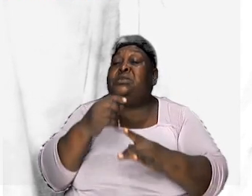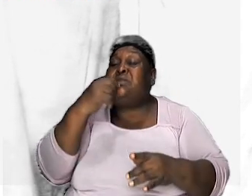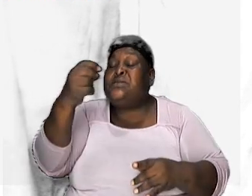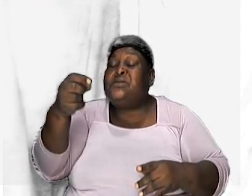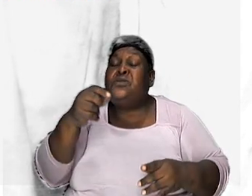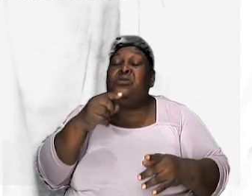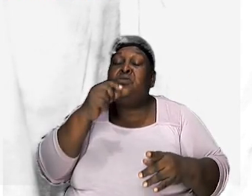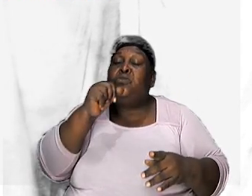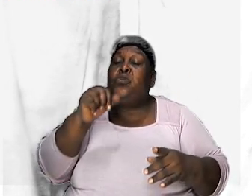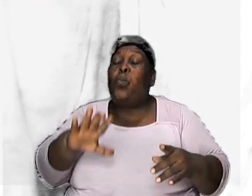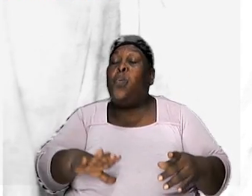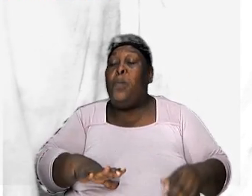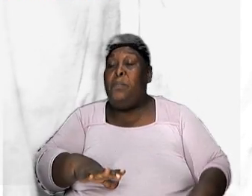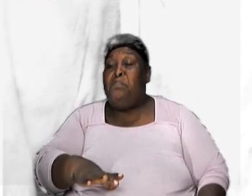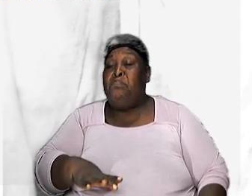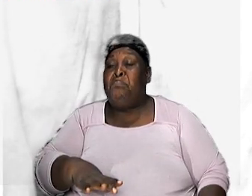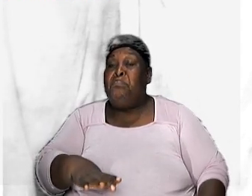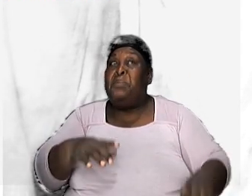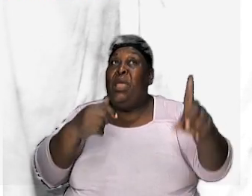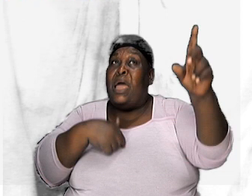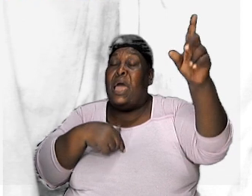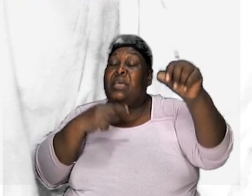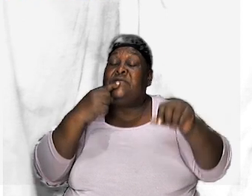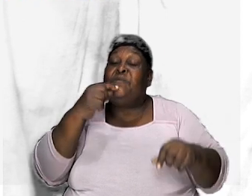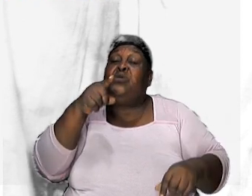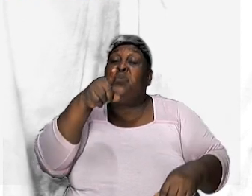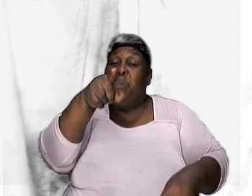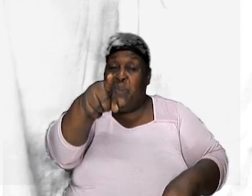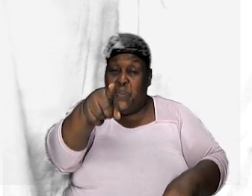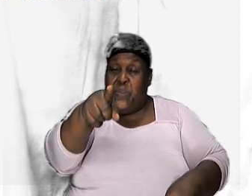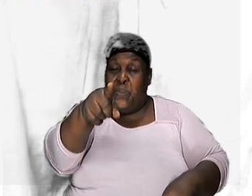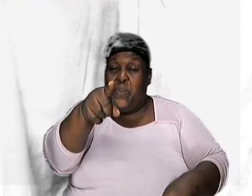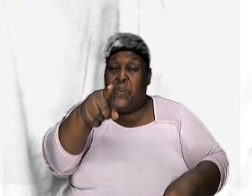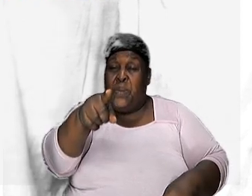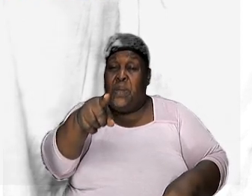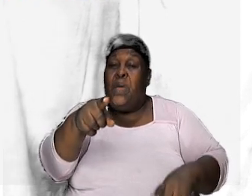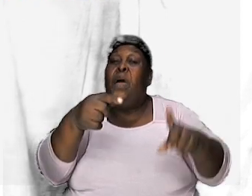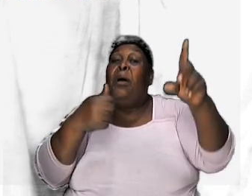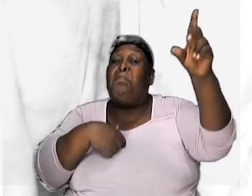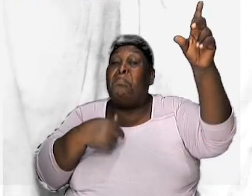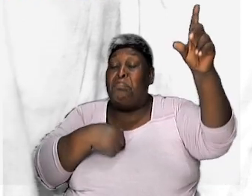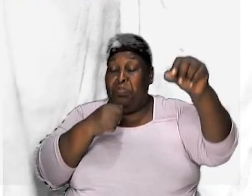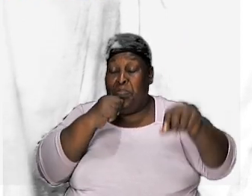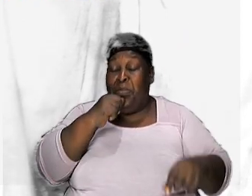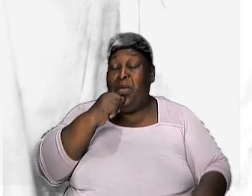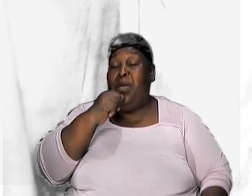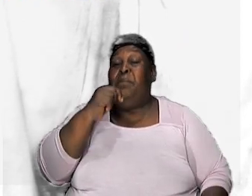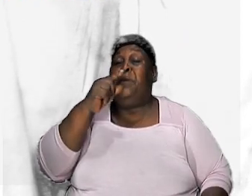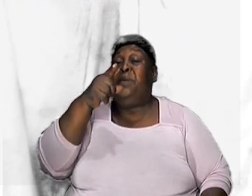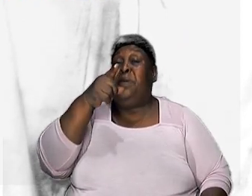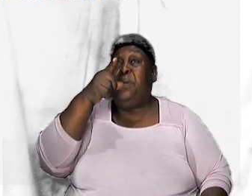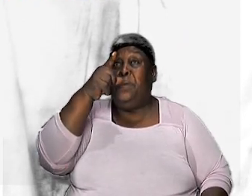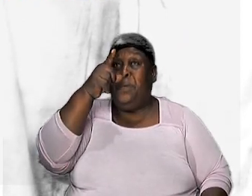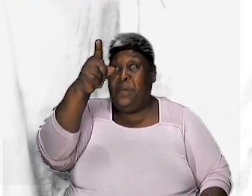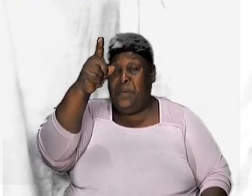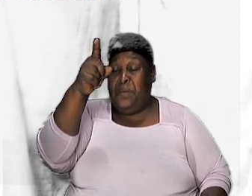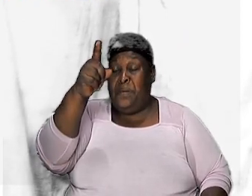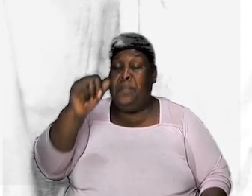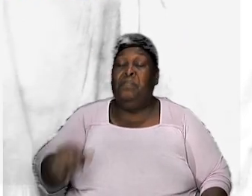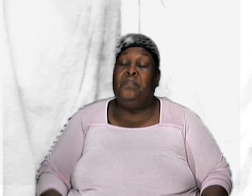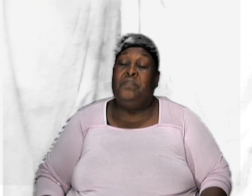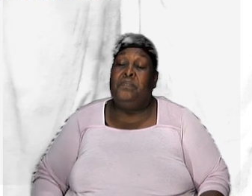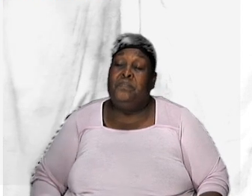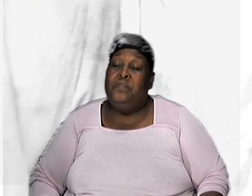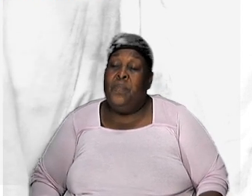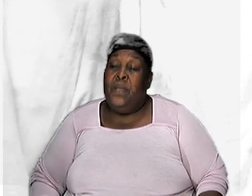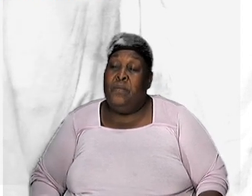her, I that speak unto thee am he. So, We from